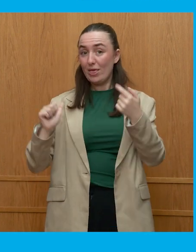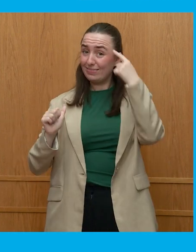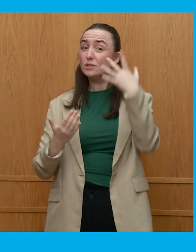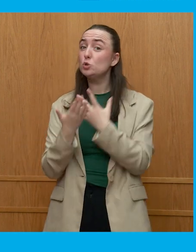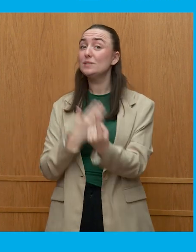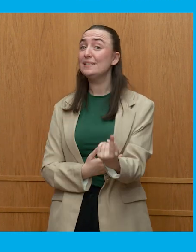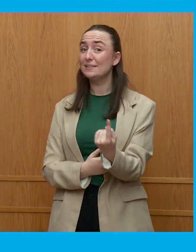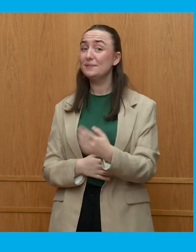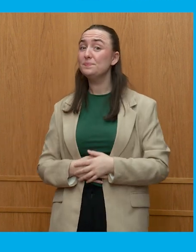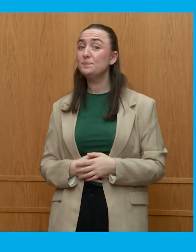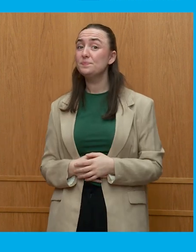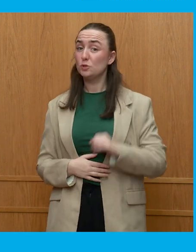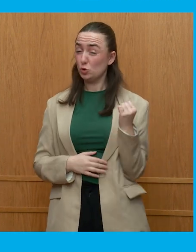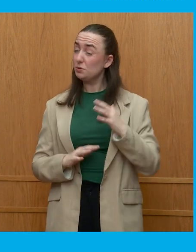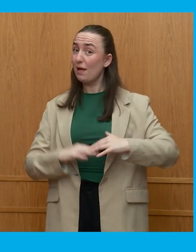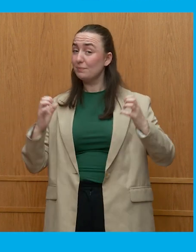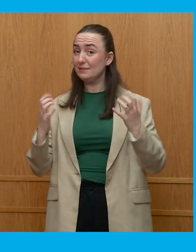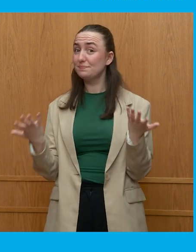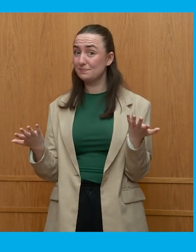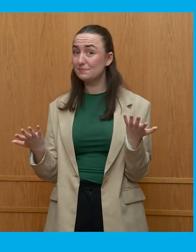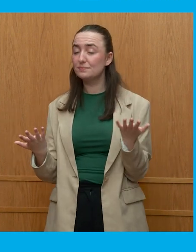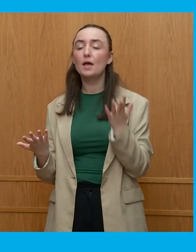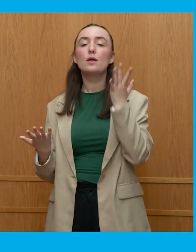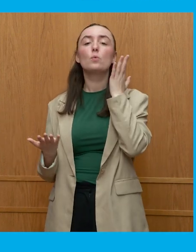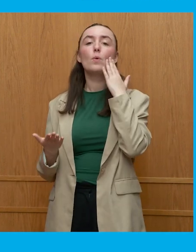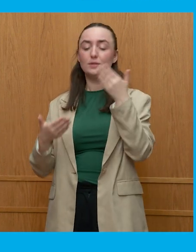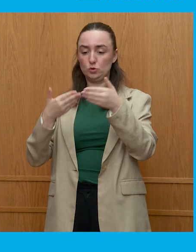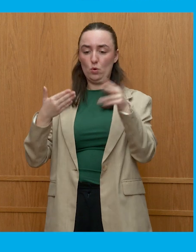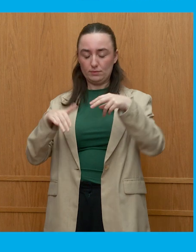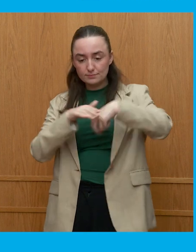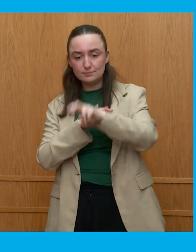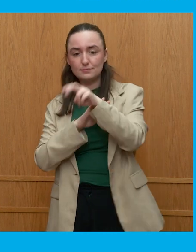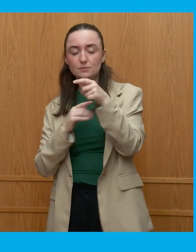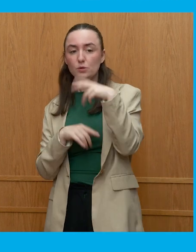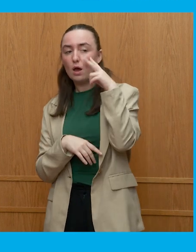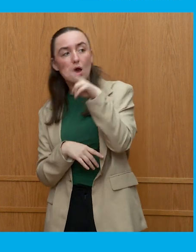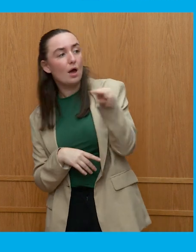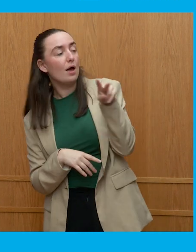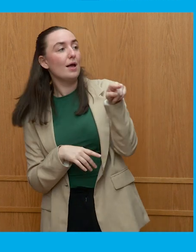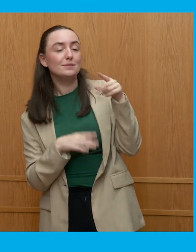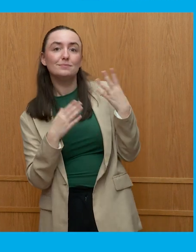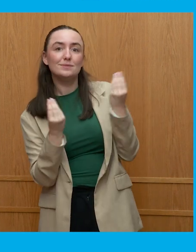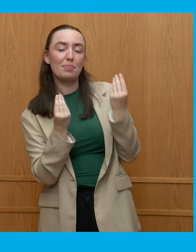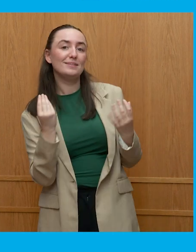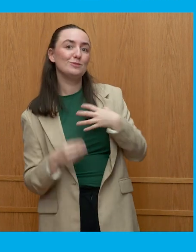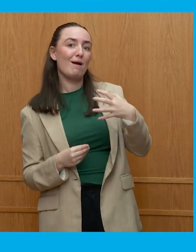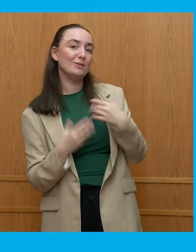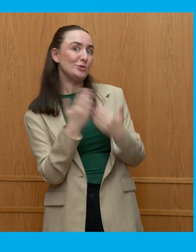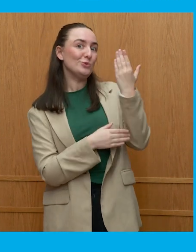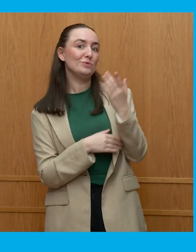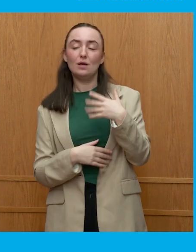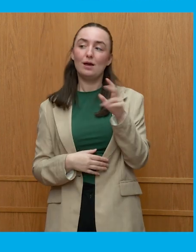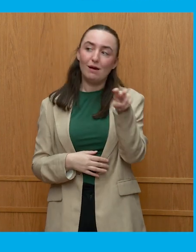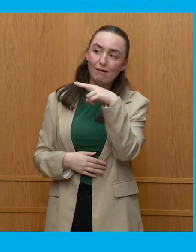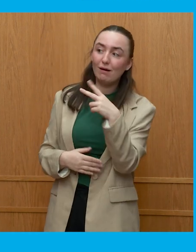and when you walk through the building, every time you turn a corner, you see something that surprises you. It's not